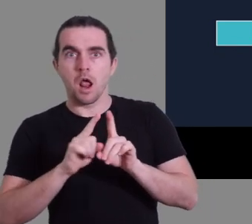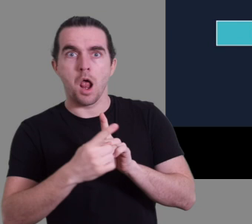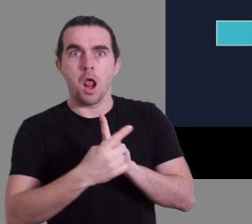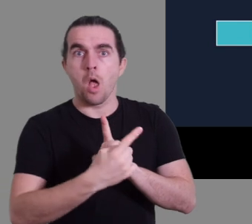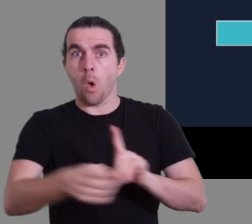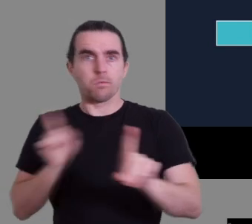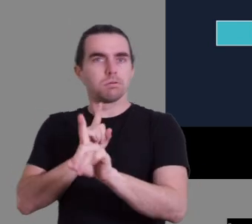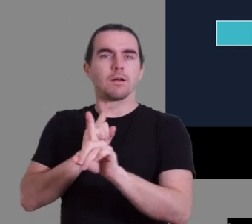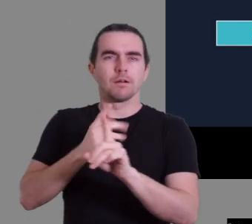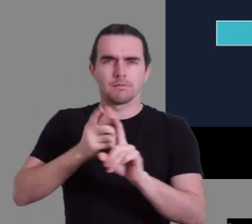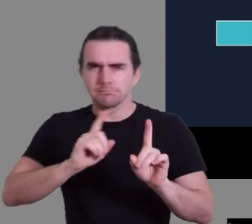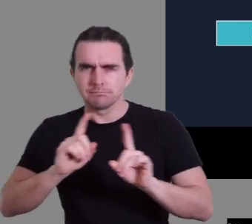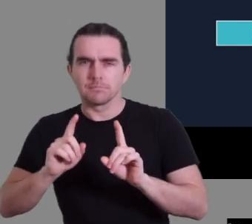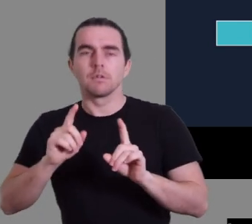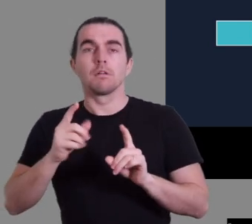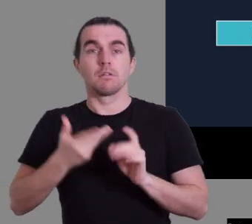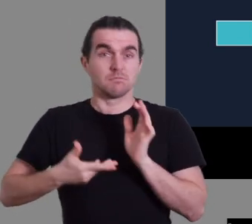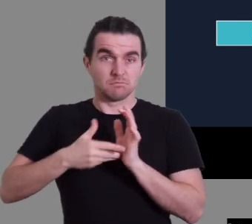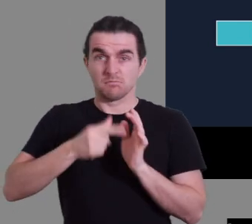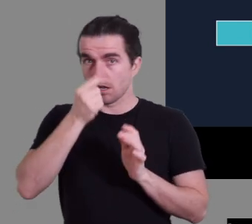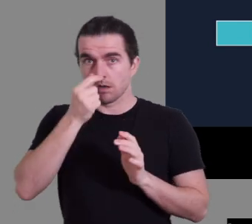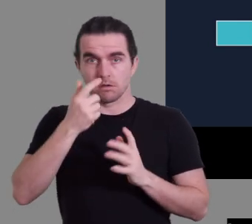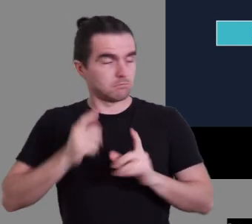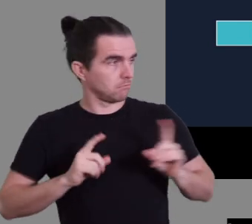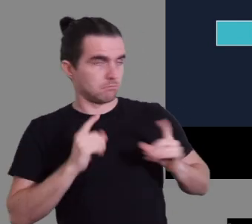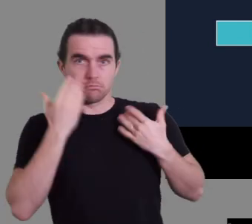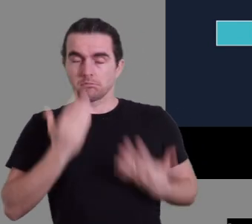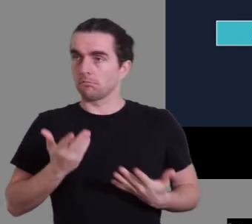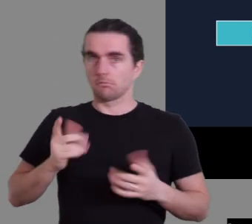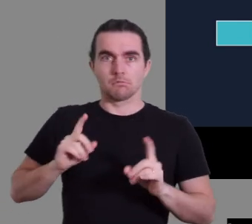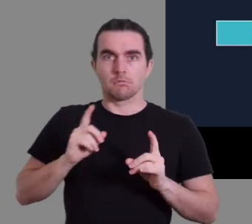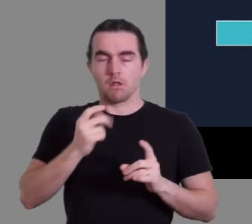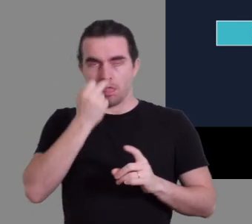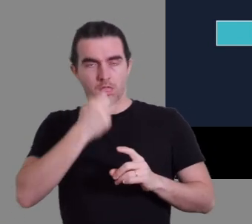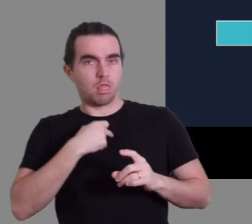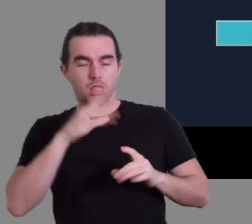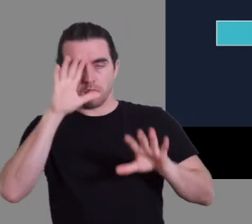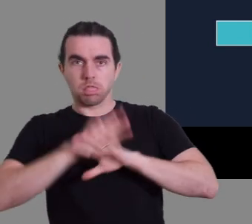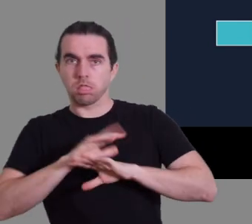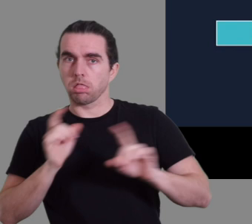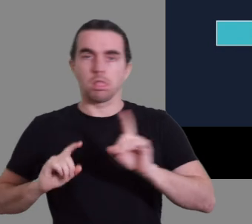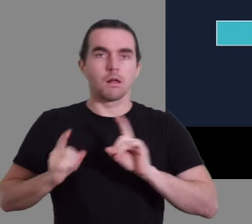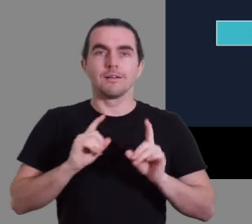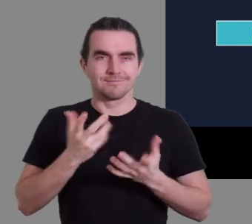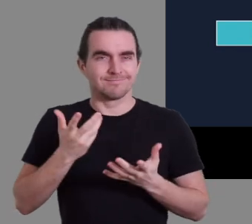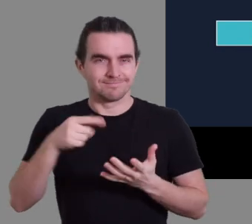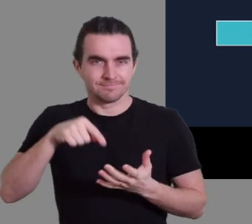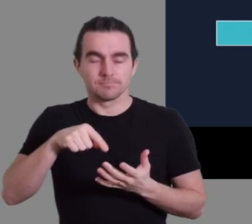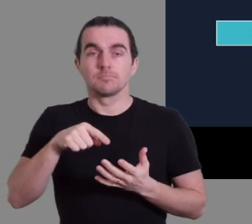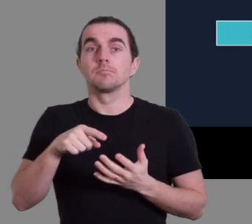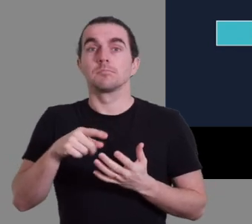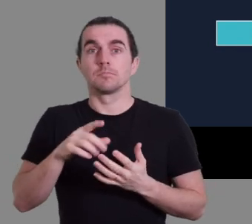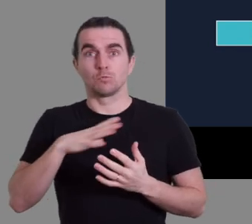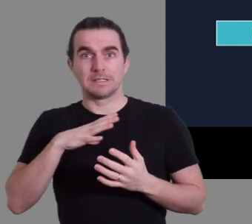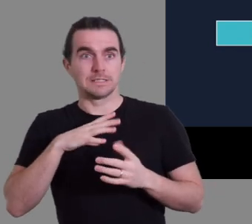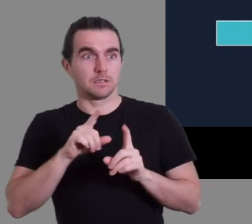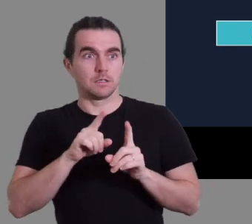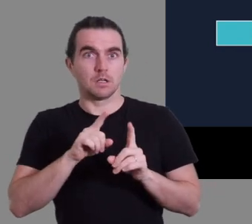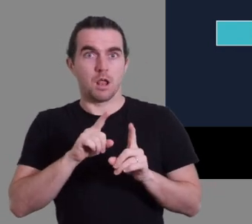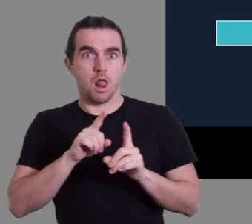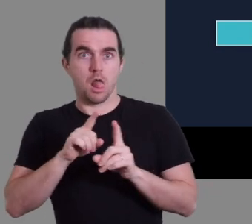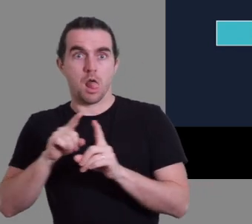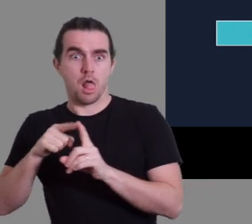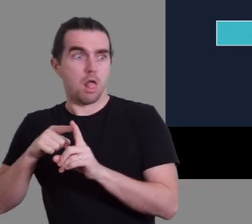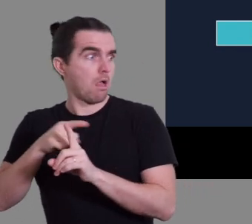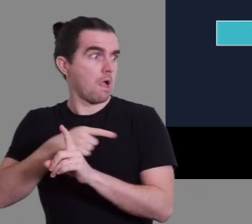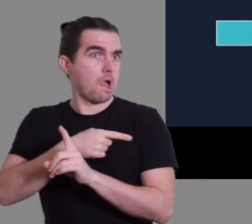the signals. It could also be disguise in terms of deception, in terms of you make one run to move the defender out of a space that you